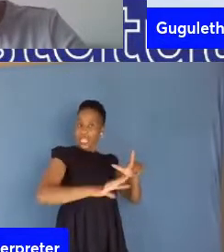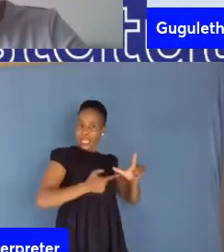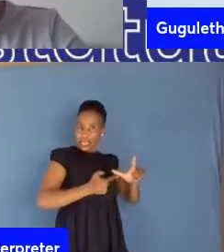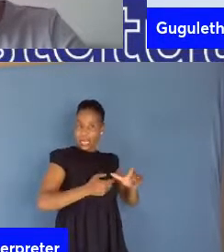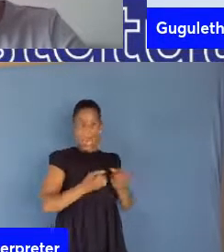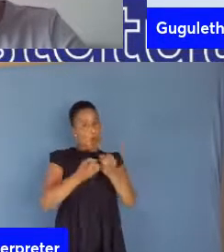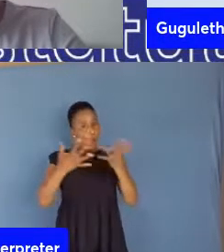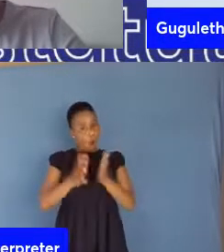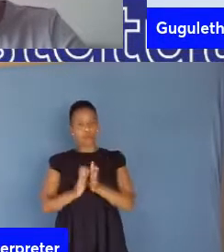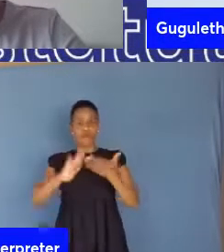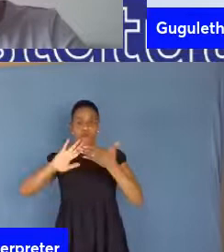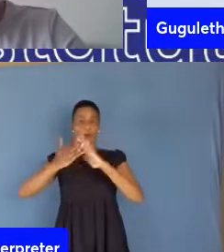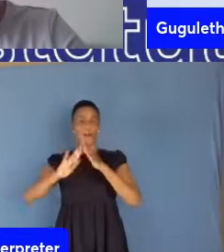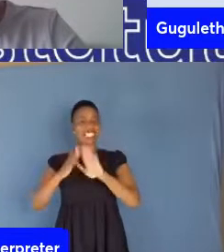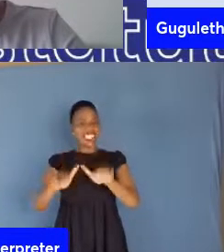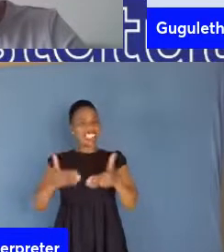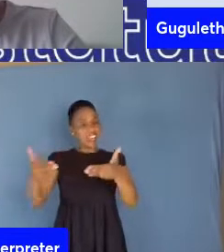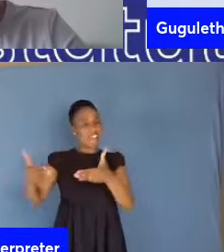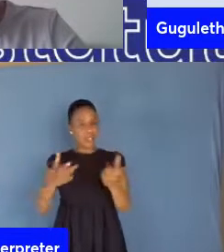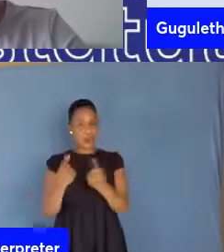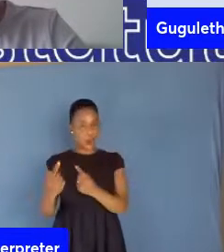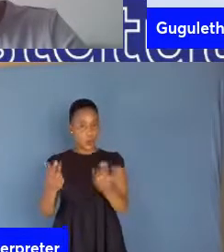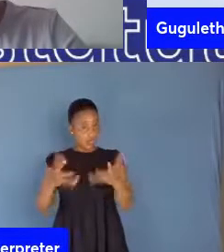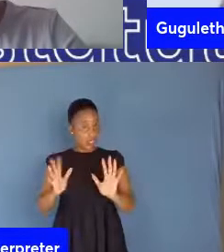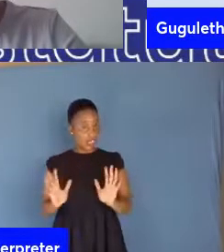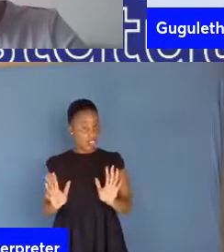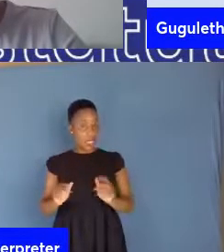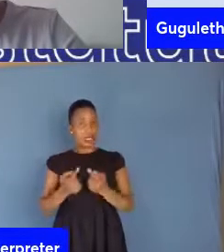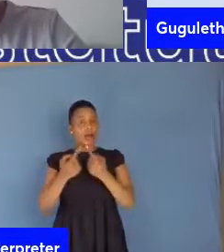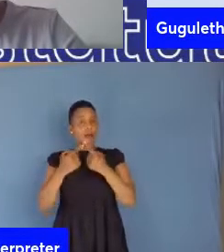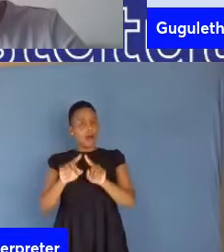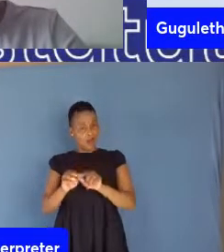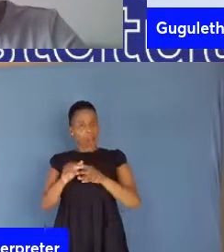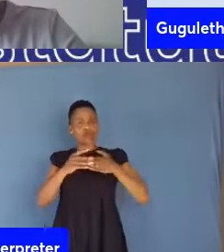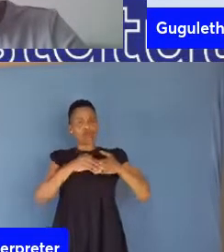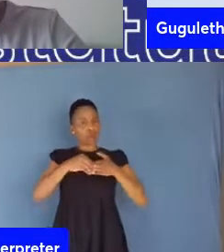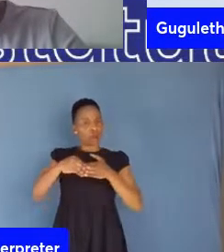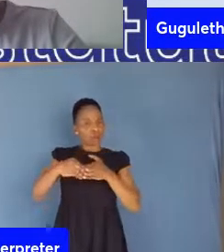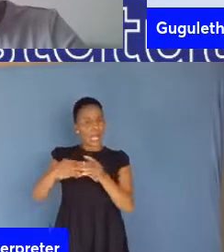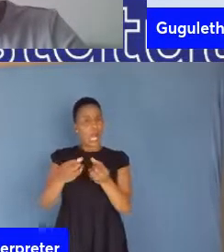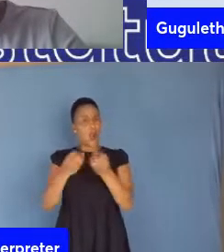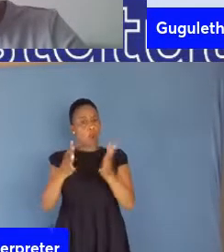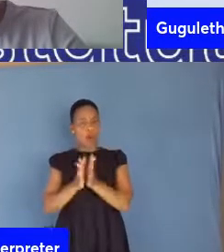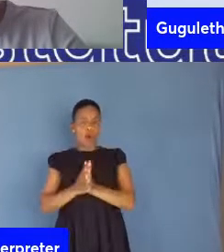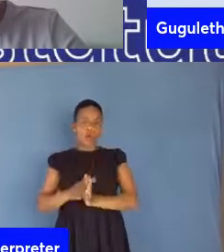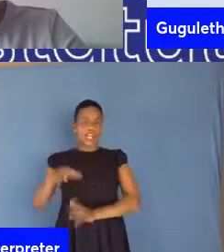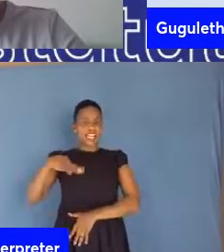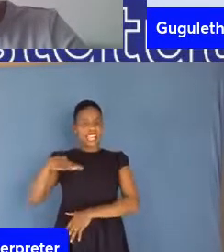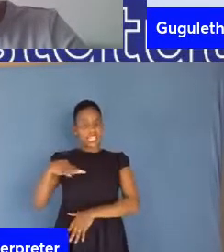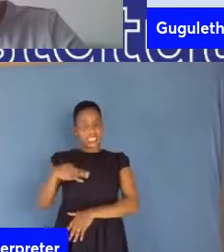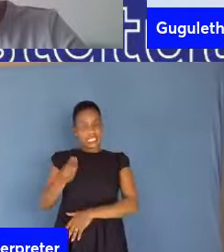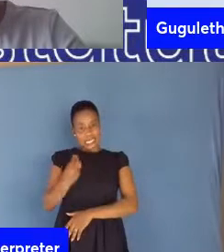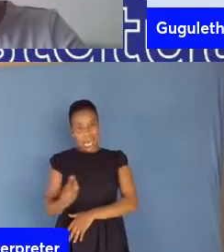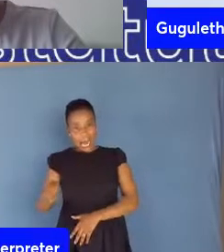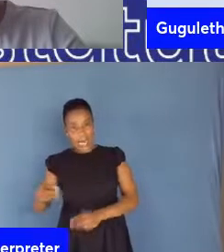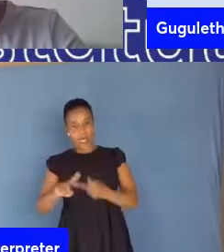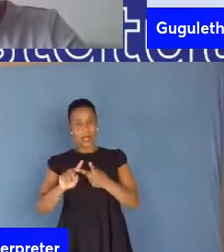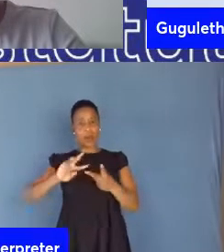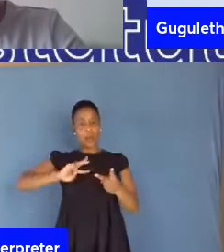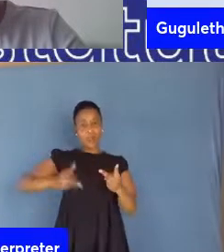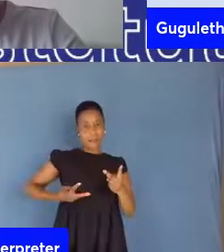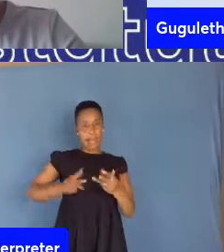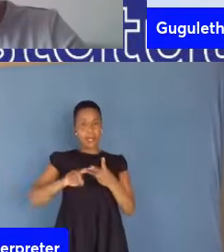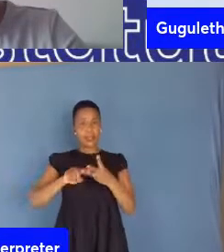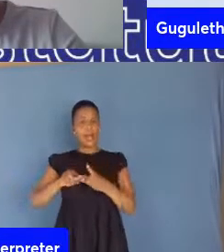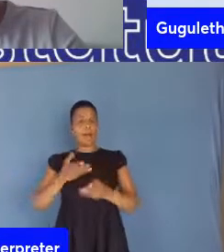community service. I get to accompany a lot of young girls and women and mothers